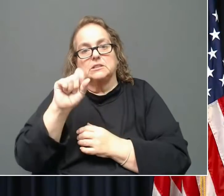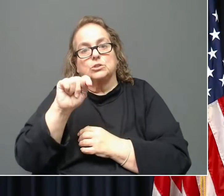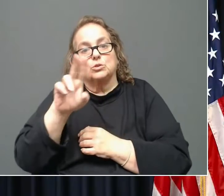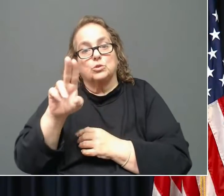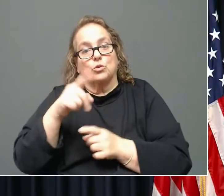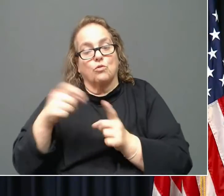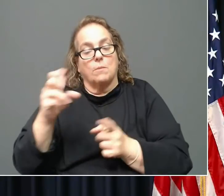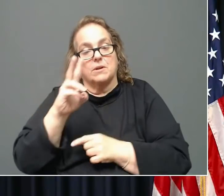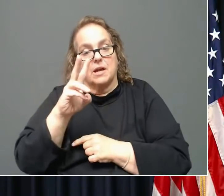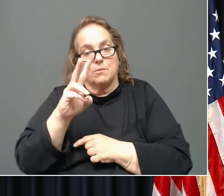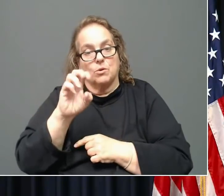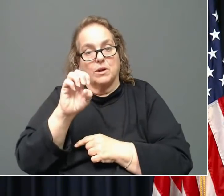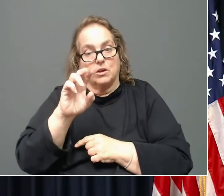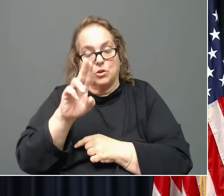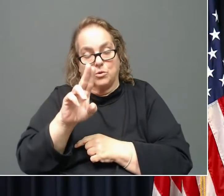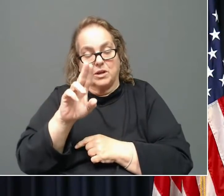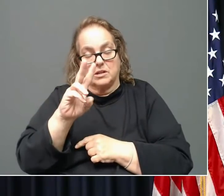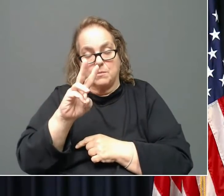WEKU.